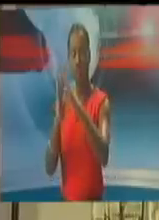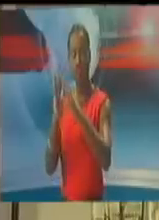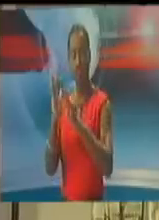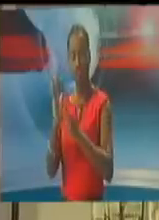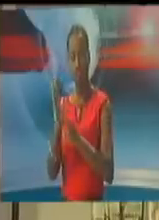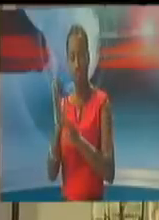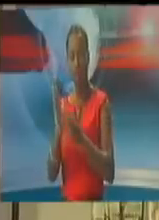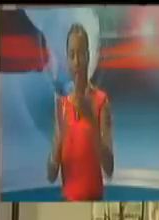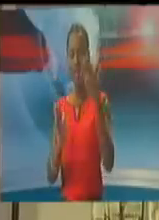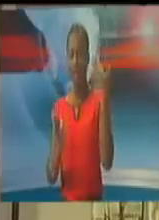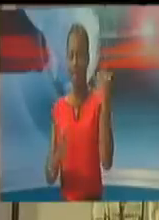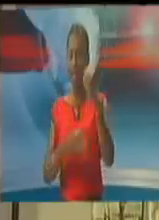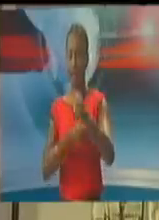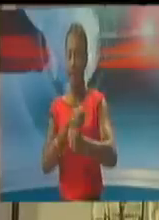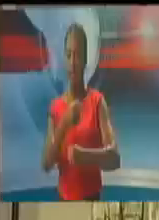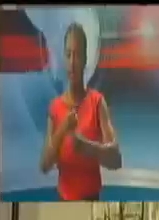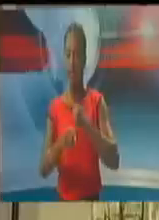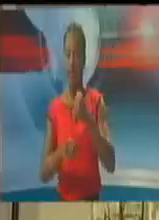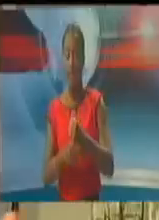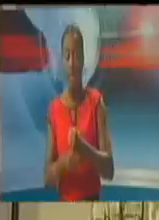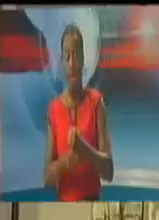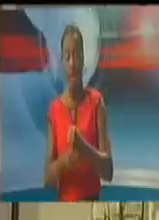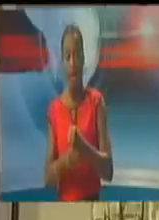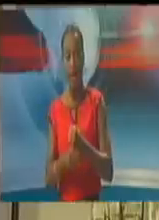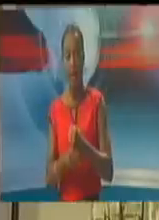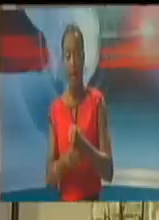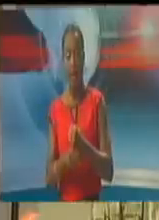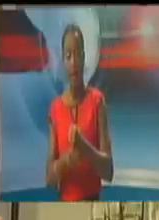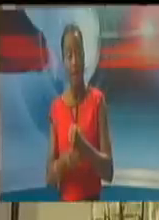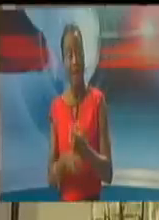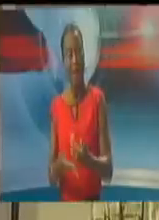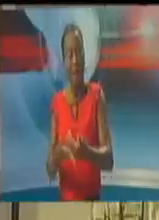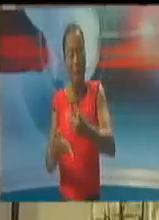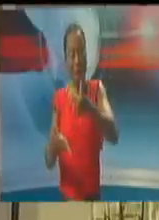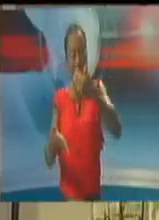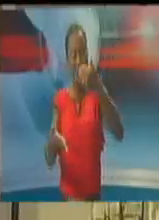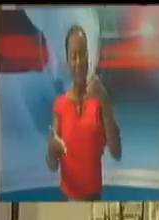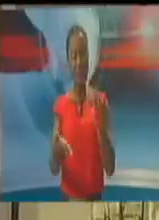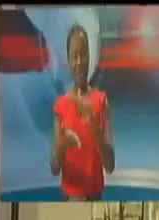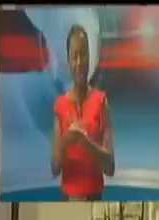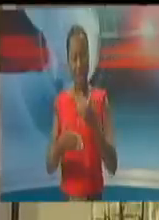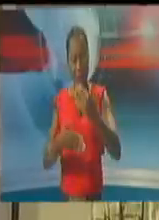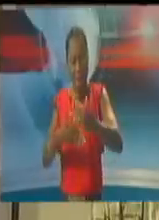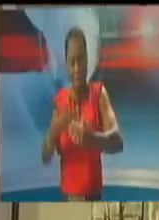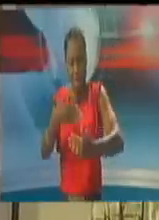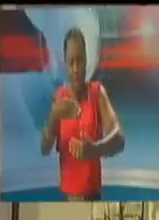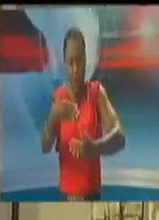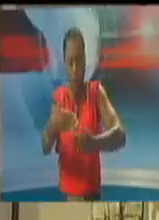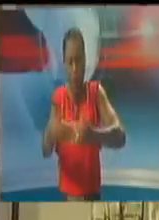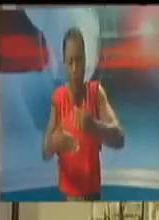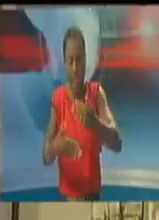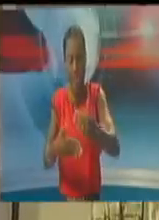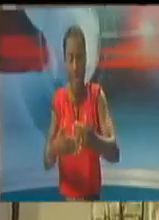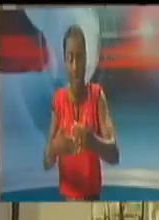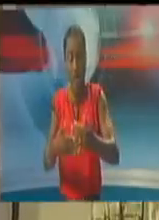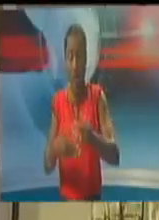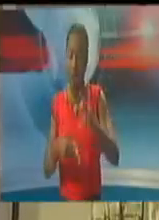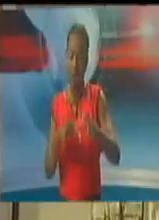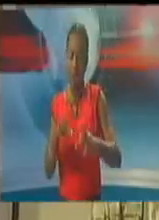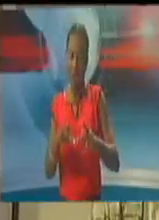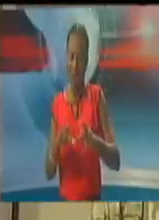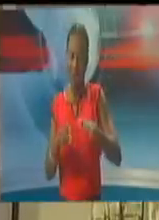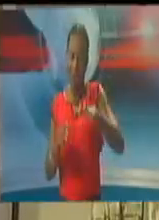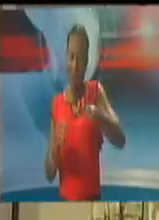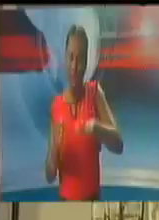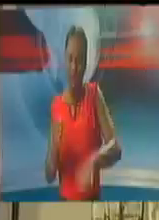since last year. And even before that, the process of decanting low-risk persons from